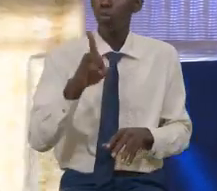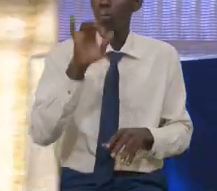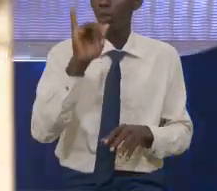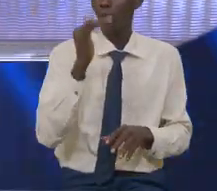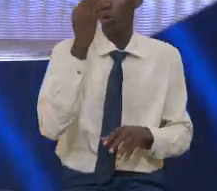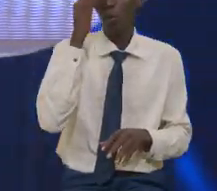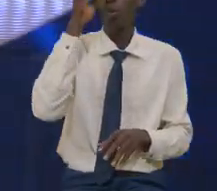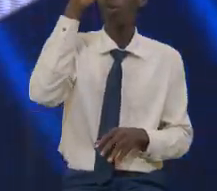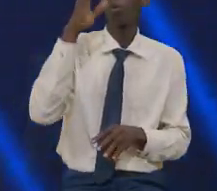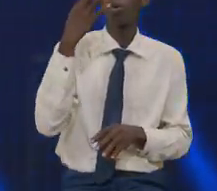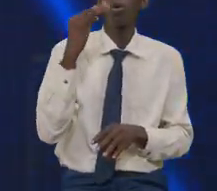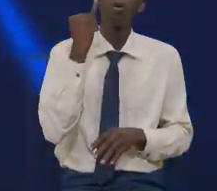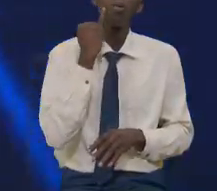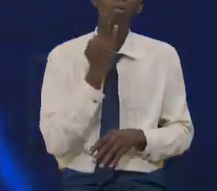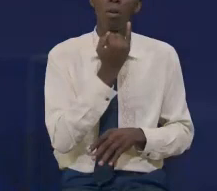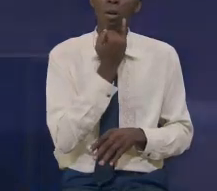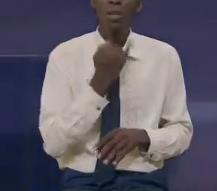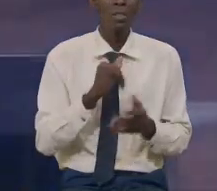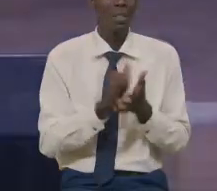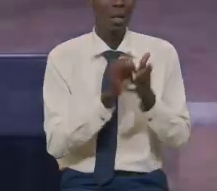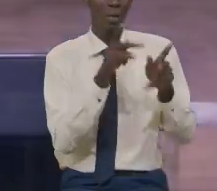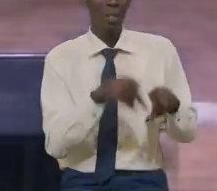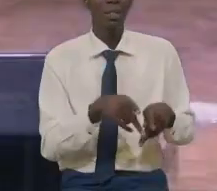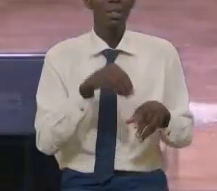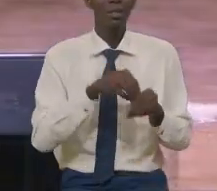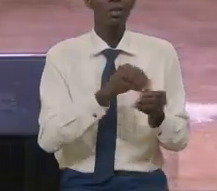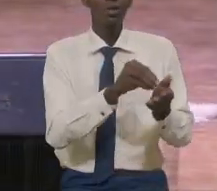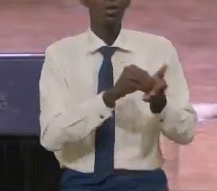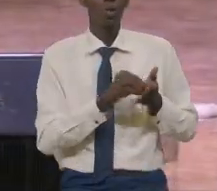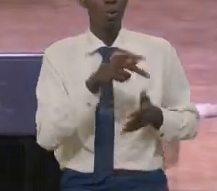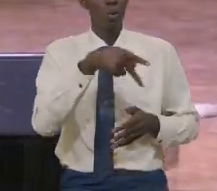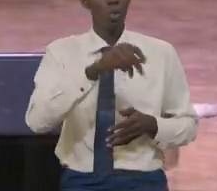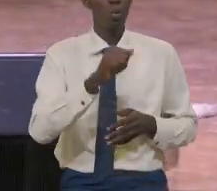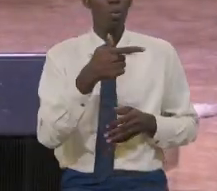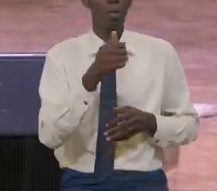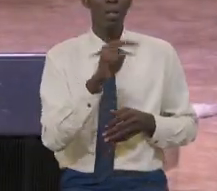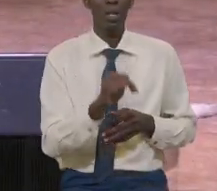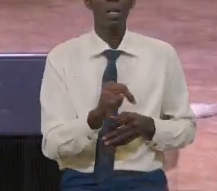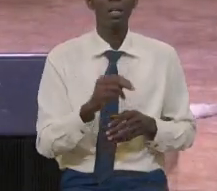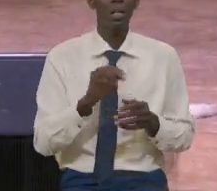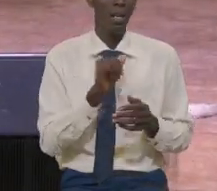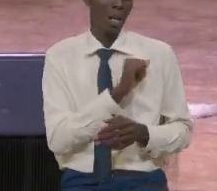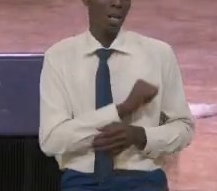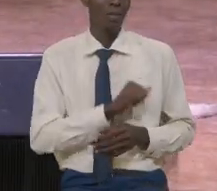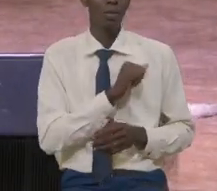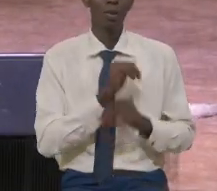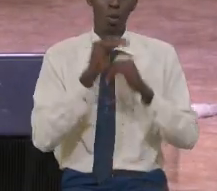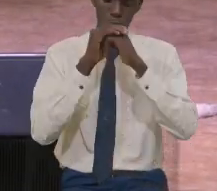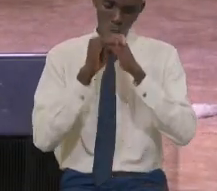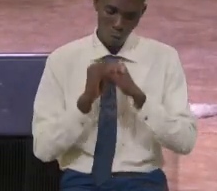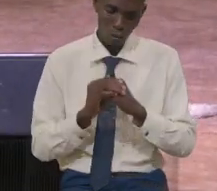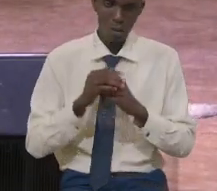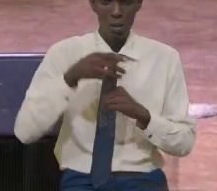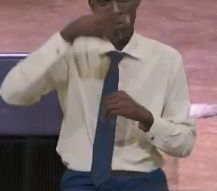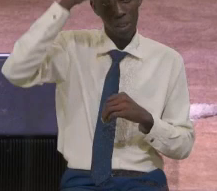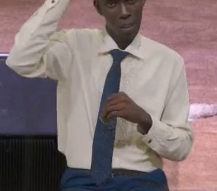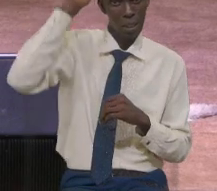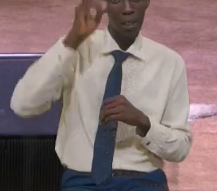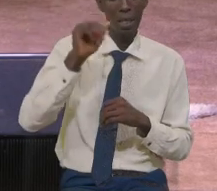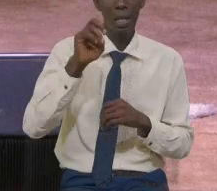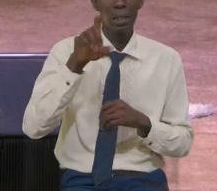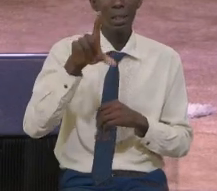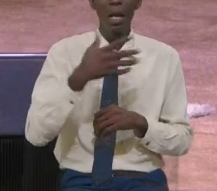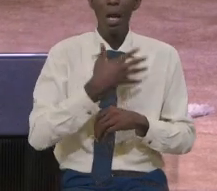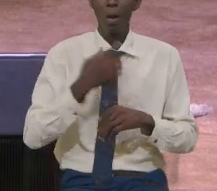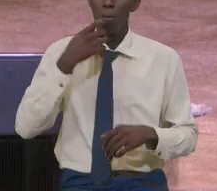So in his pagan attitude, that's what he did. He worshipped Daniel and he commanded that